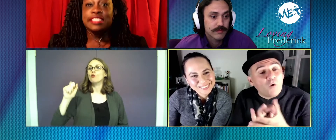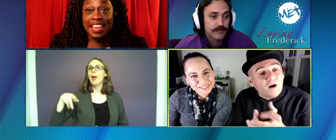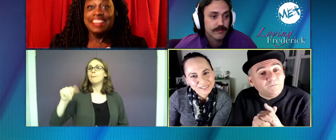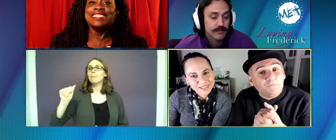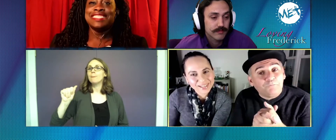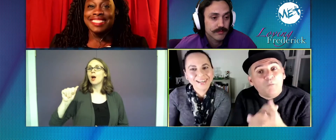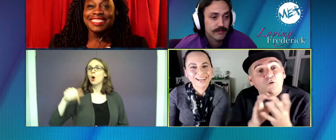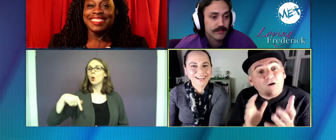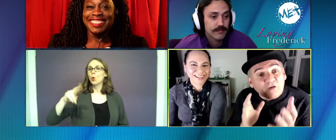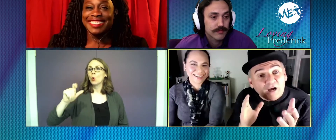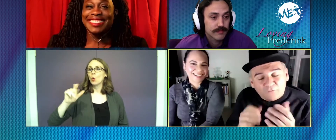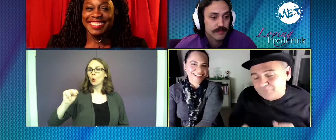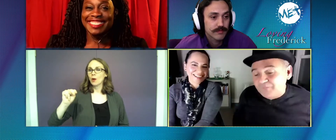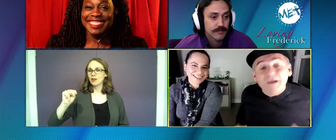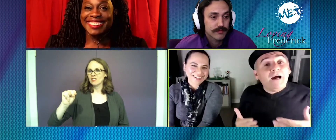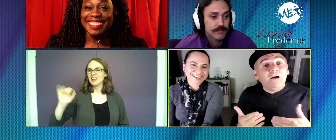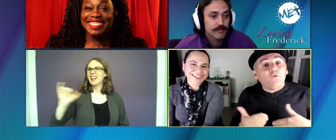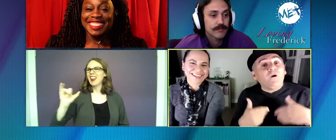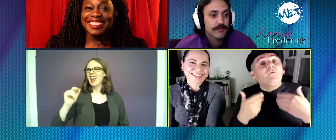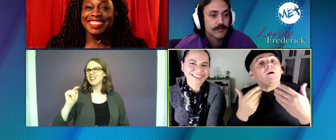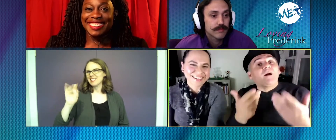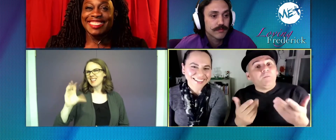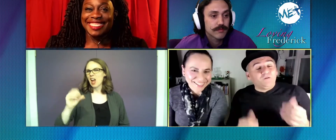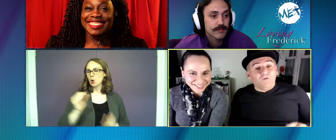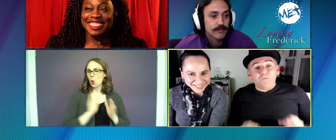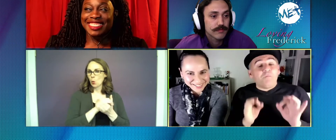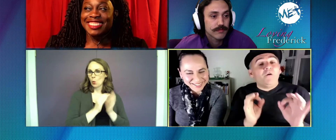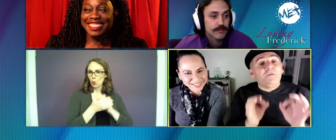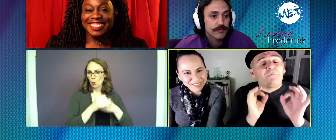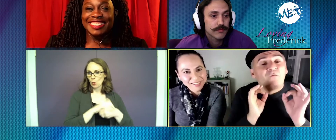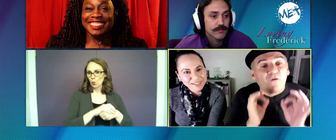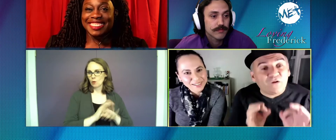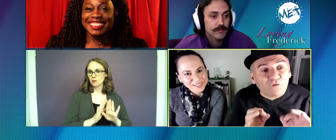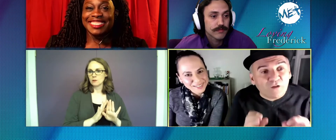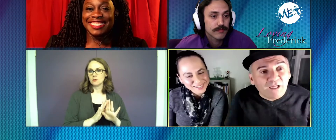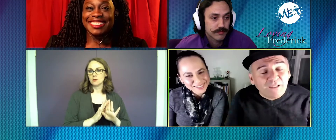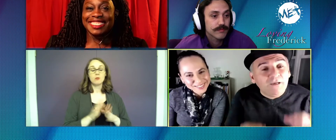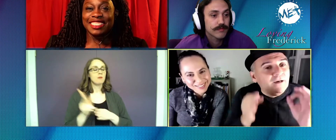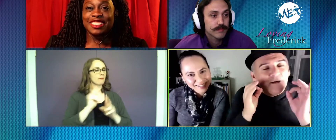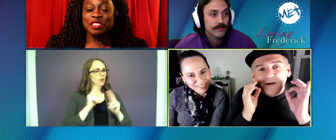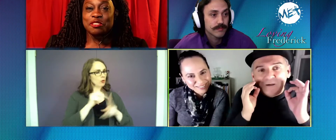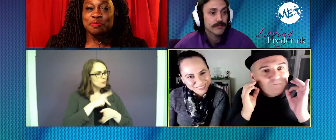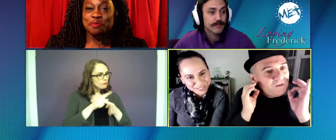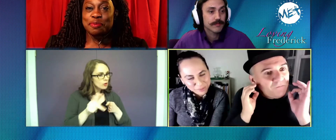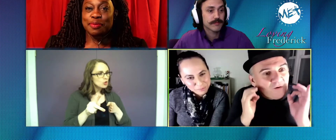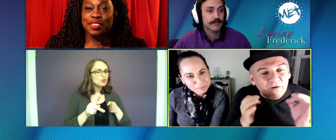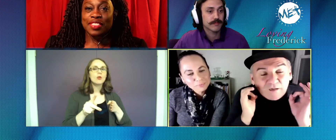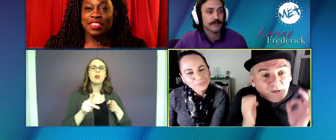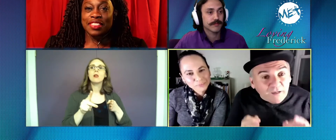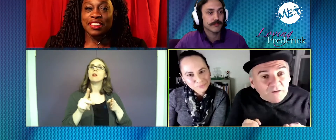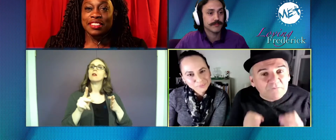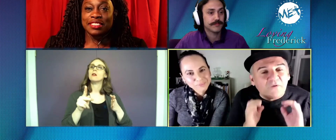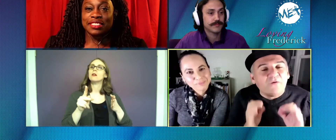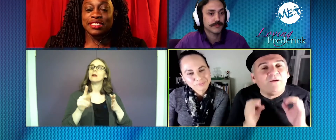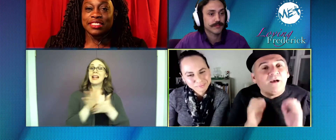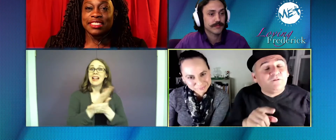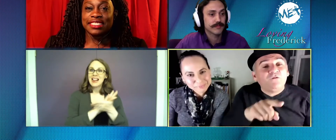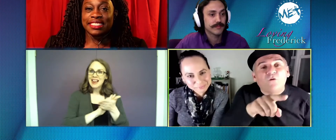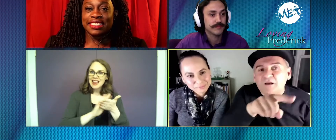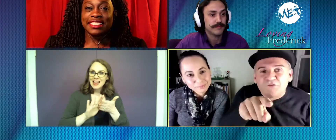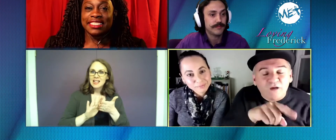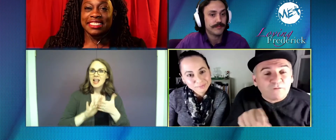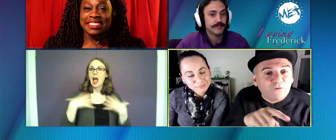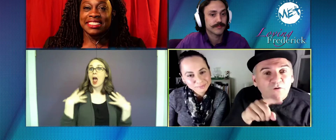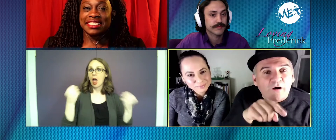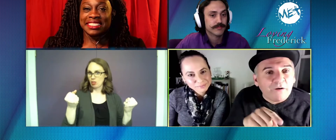like one popular taco. We recommend it. Very professional. Very clean, very healthy.